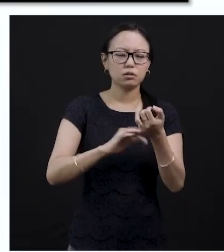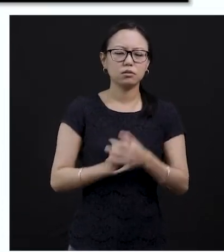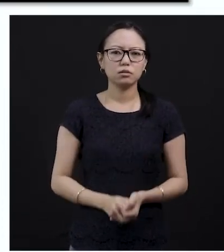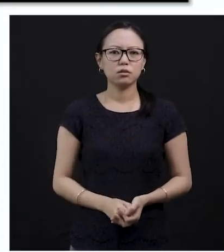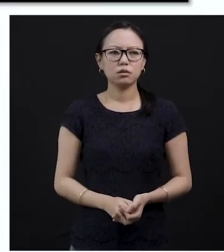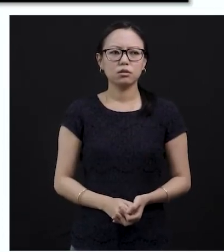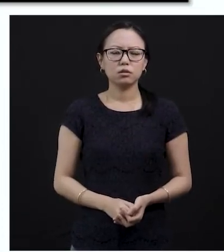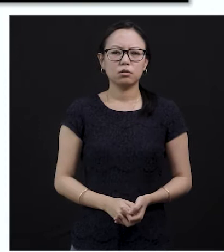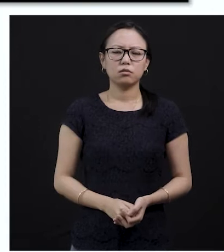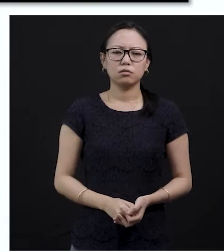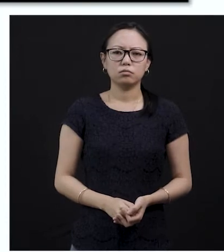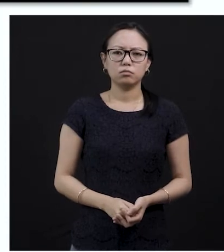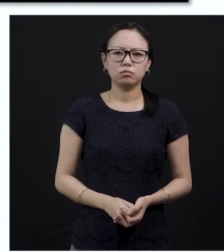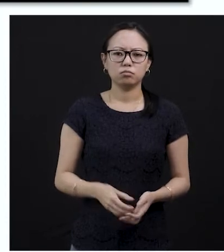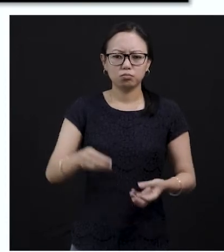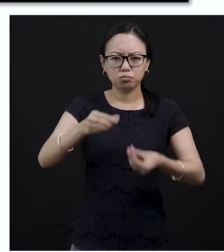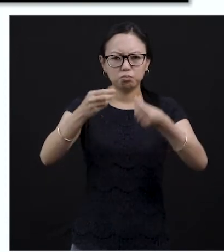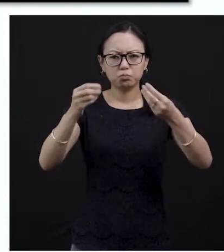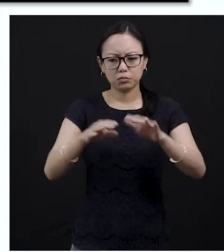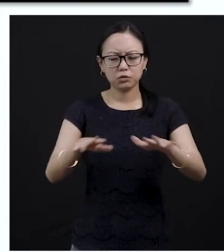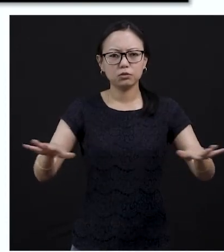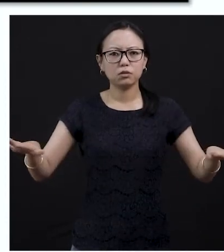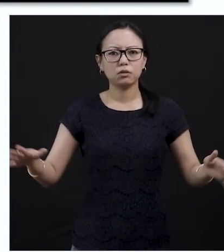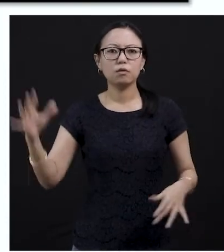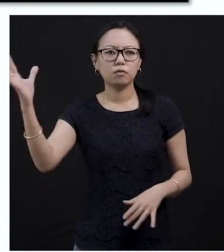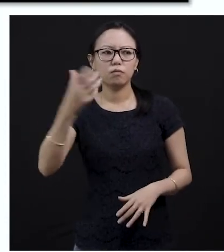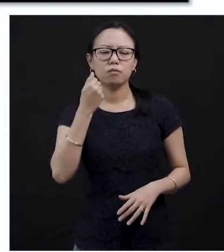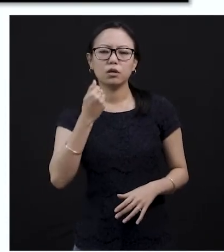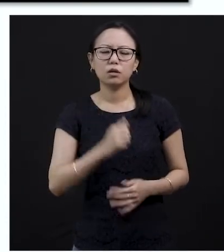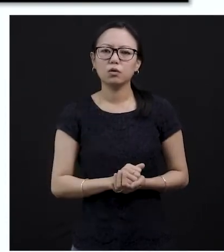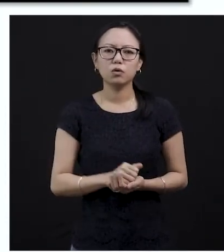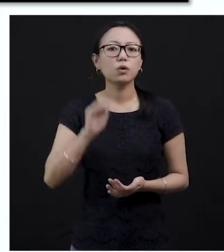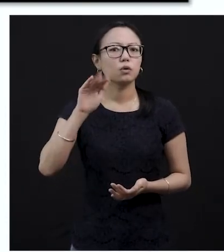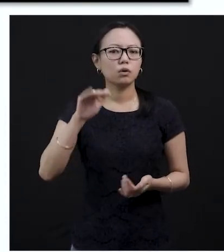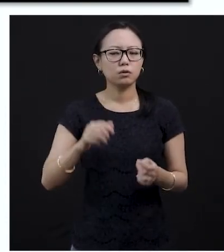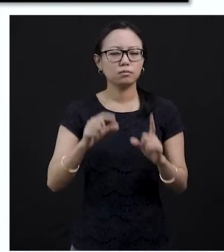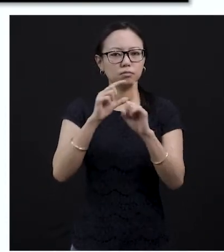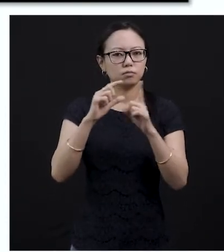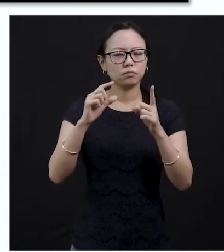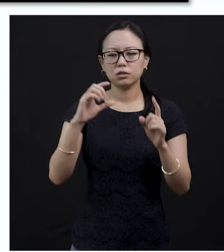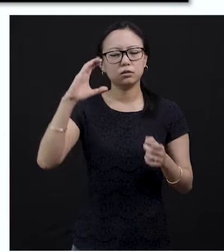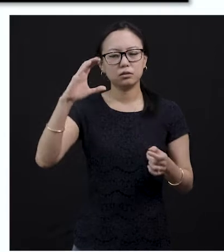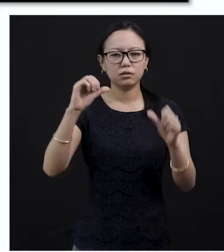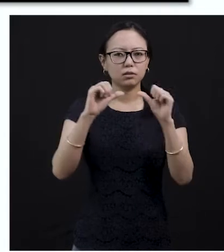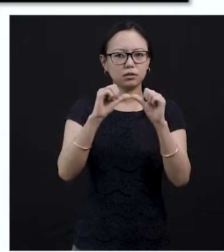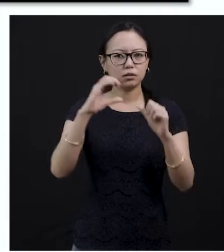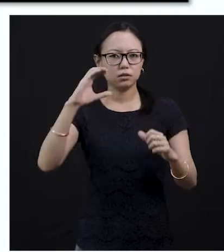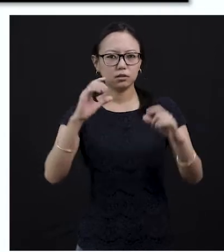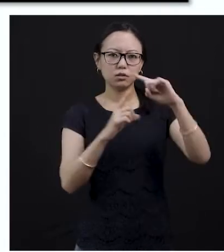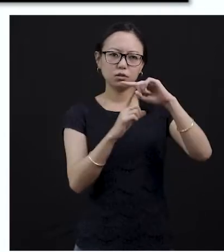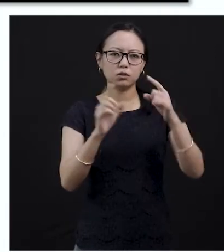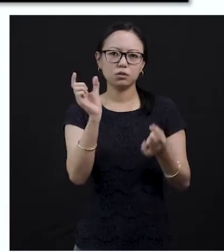in desert, see, they are so different from the plants or the trees that we find in the forest or at